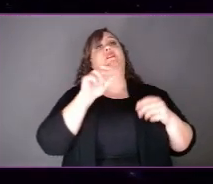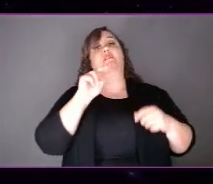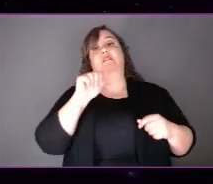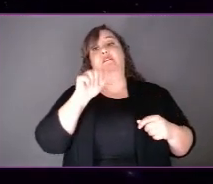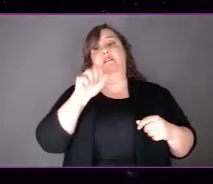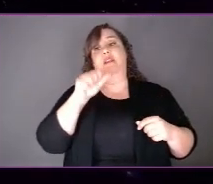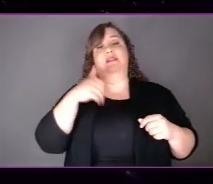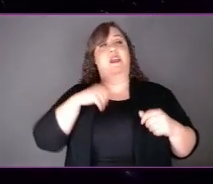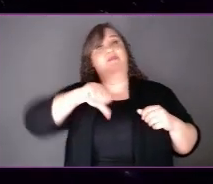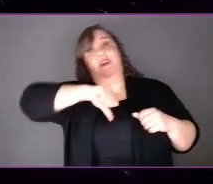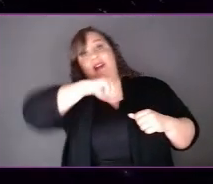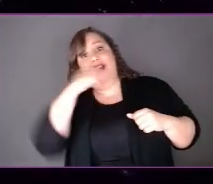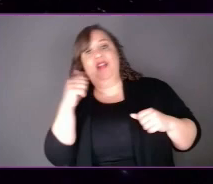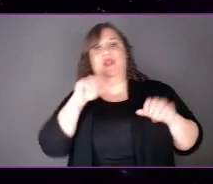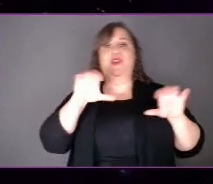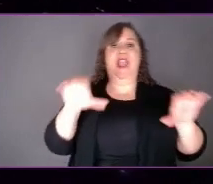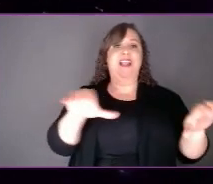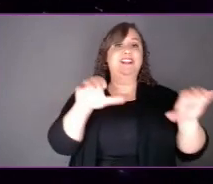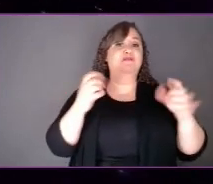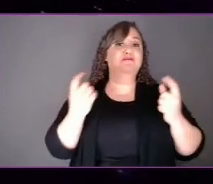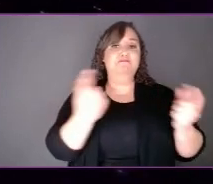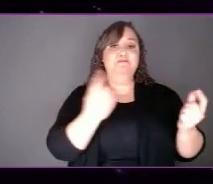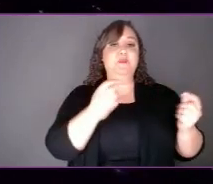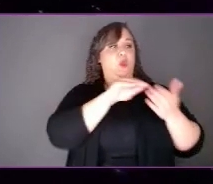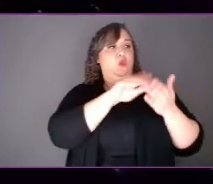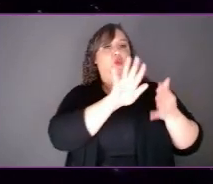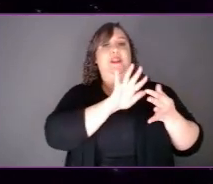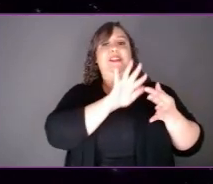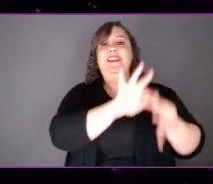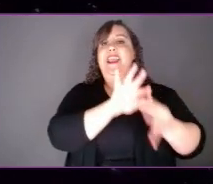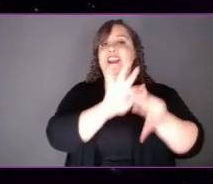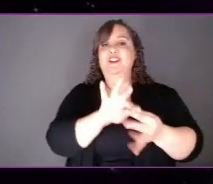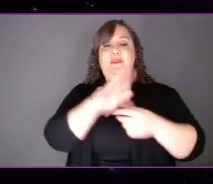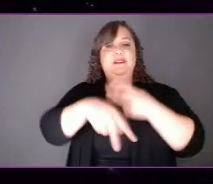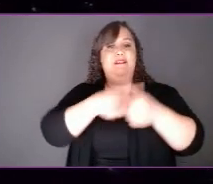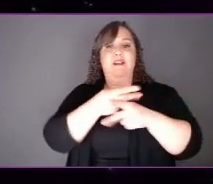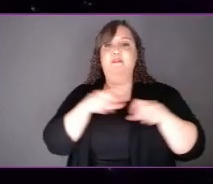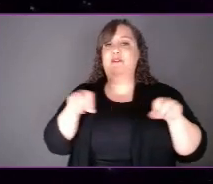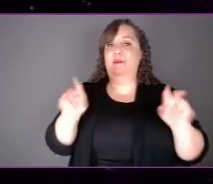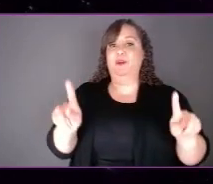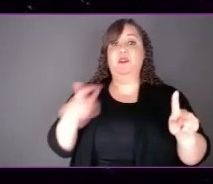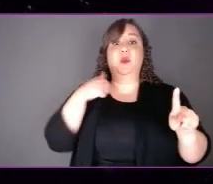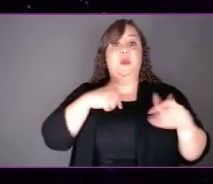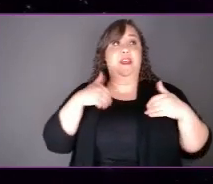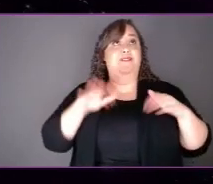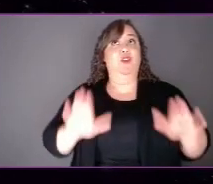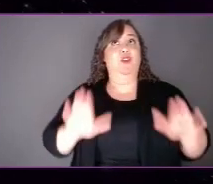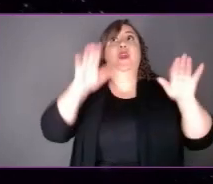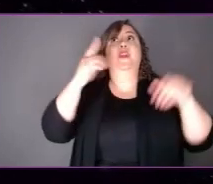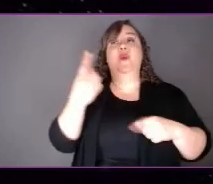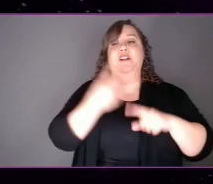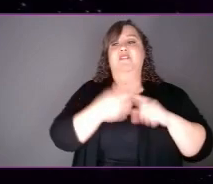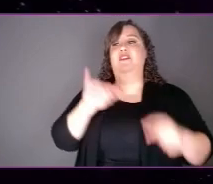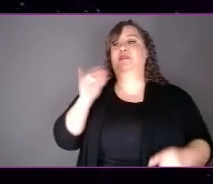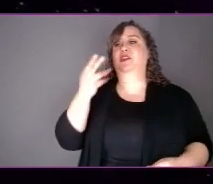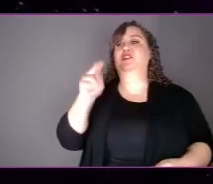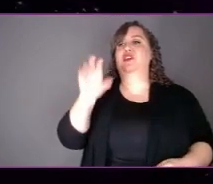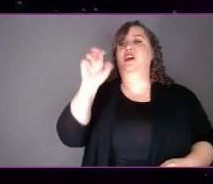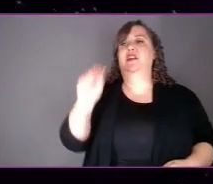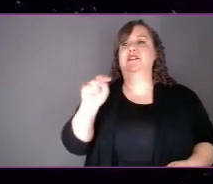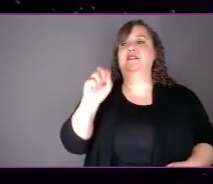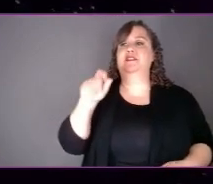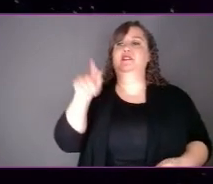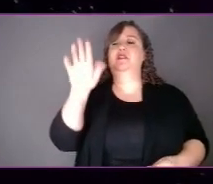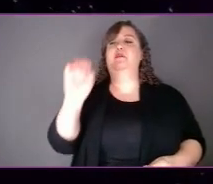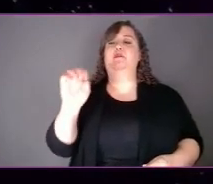student engagement type opportunities. Especially, we have a great one, again, out of Johnson Space Center called the High School Aerospace Scholars,